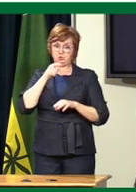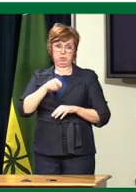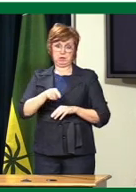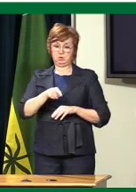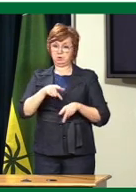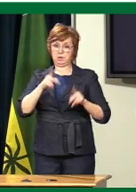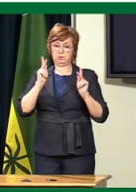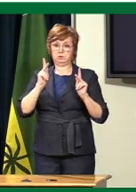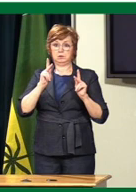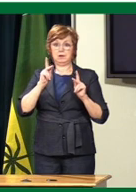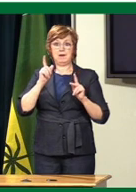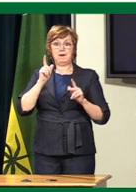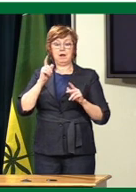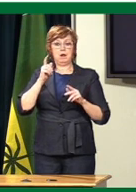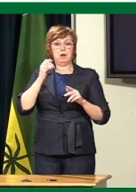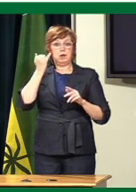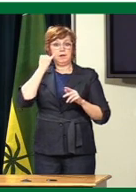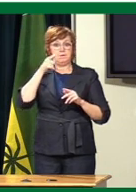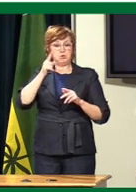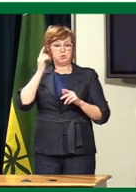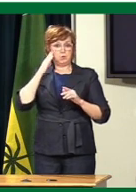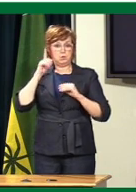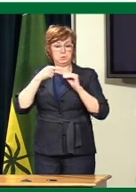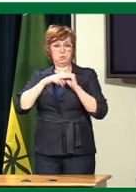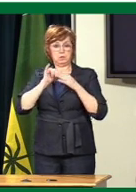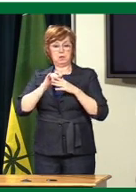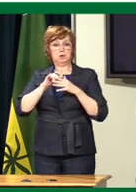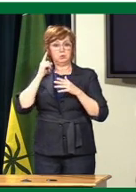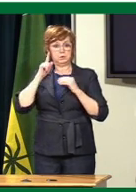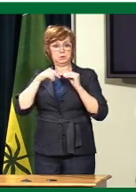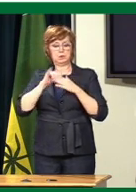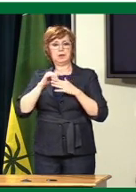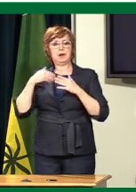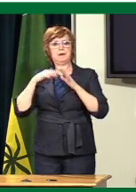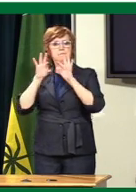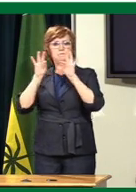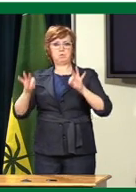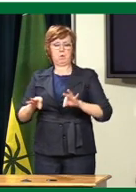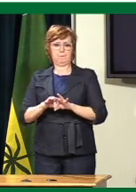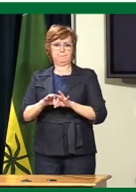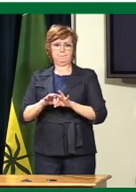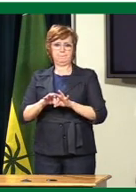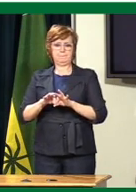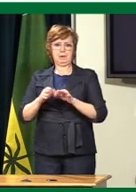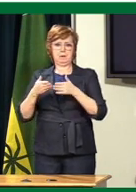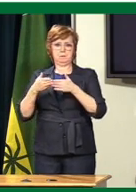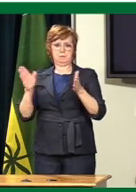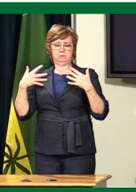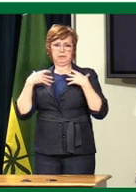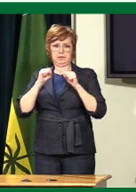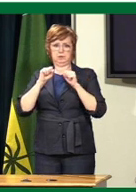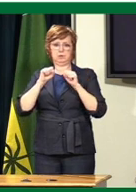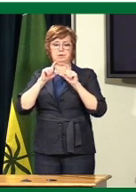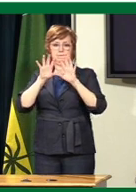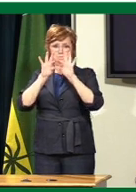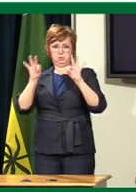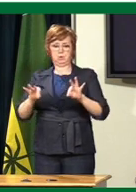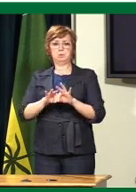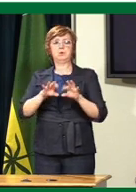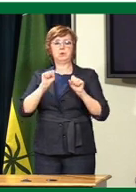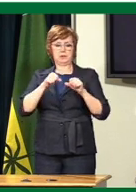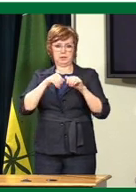that, there is a public health order non-compliance reporting form, where reports can be made. There's the